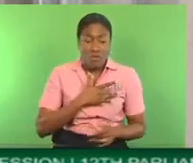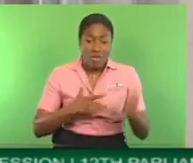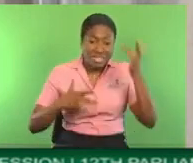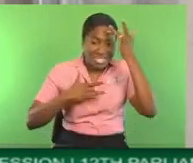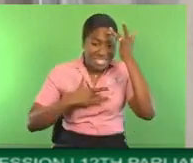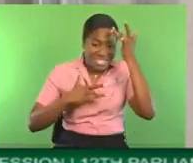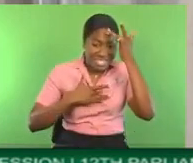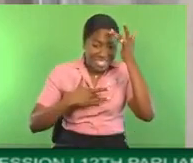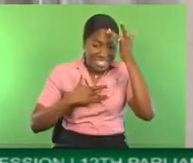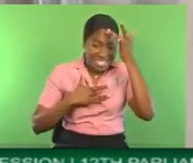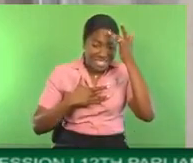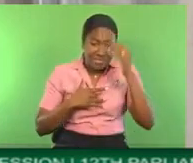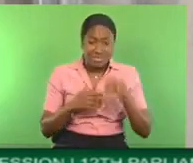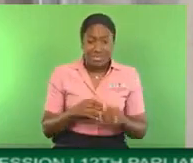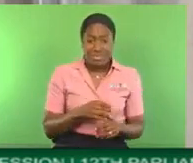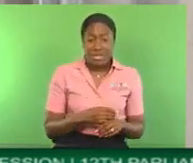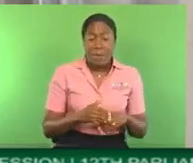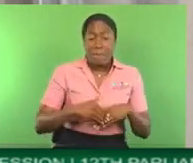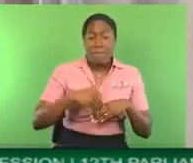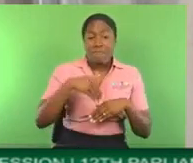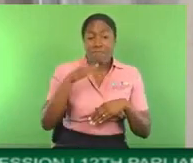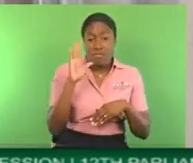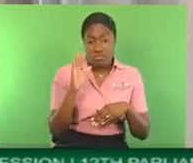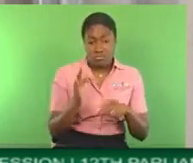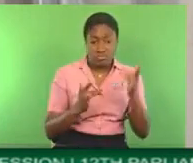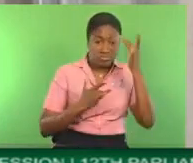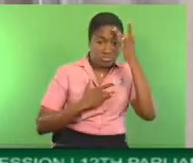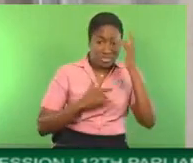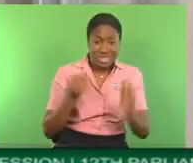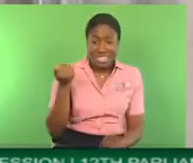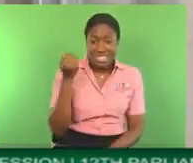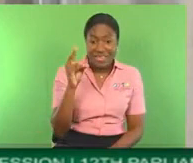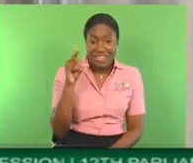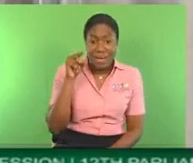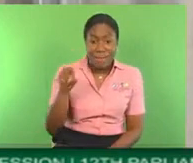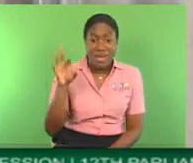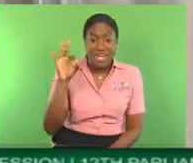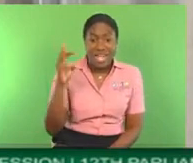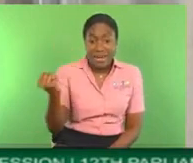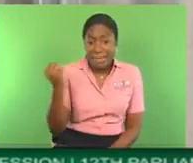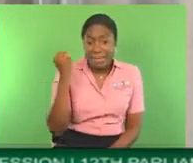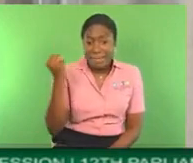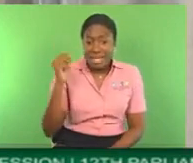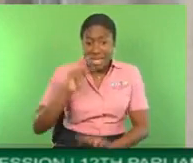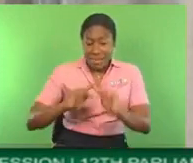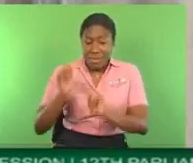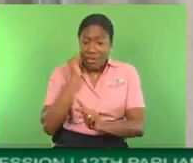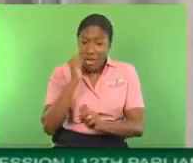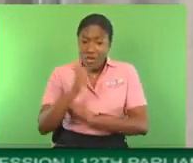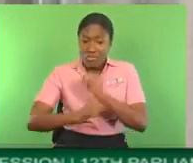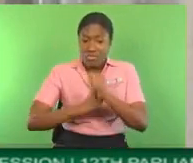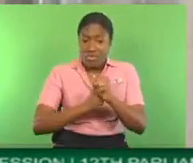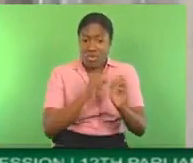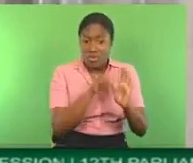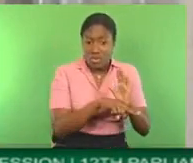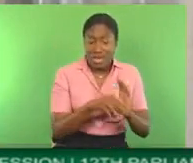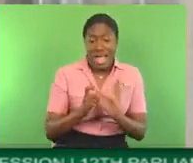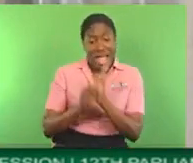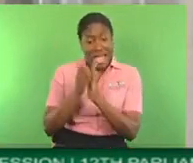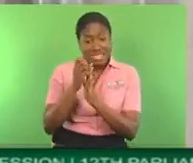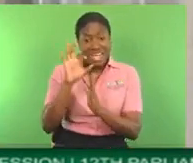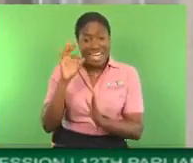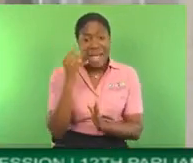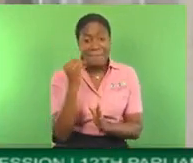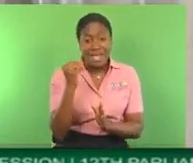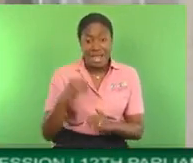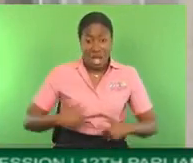Speaker, accounts for most NCDs, or 17.9 million people annually, followed by cancers, 9 million,